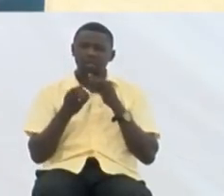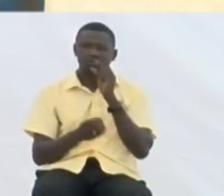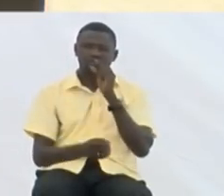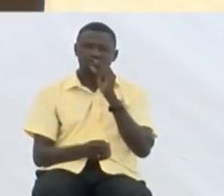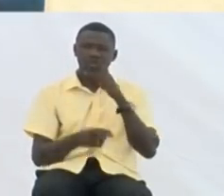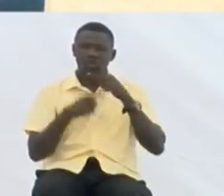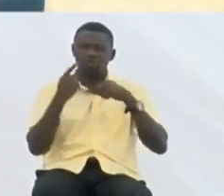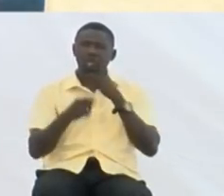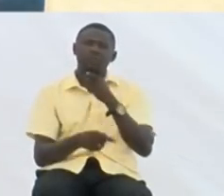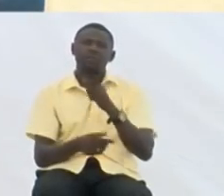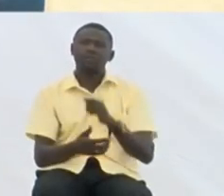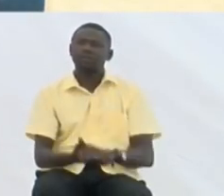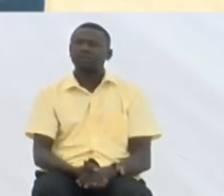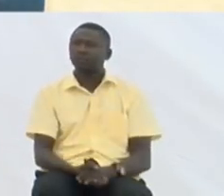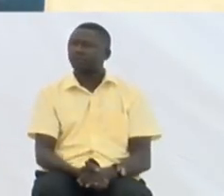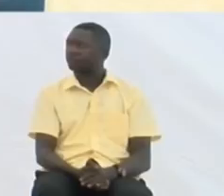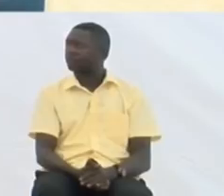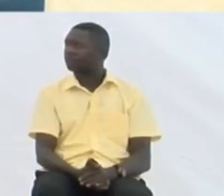bit about it.